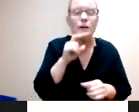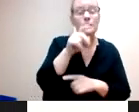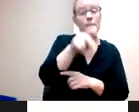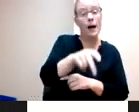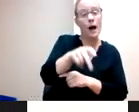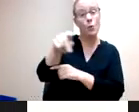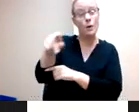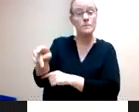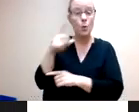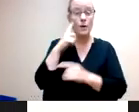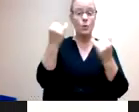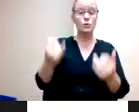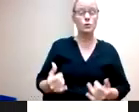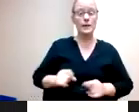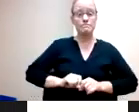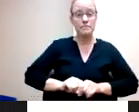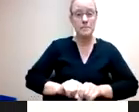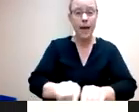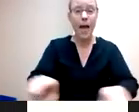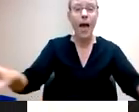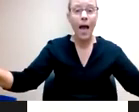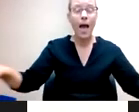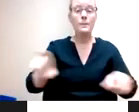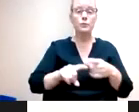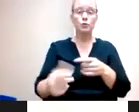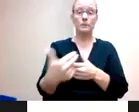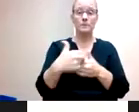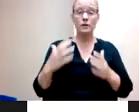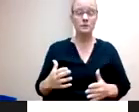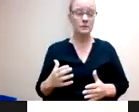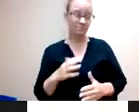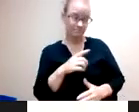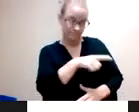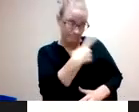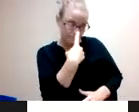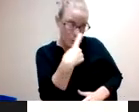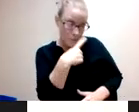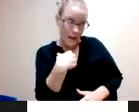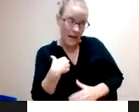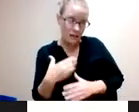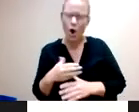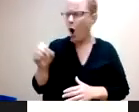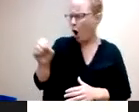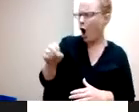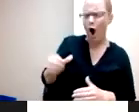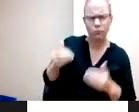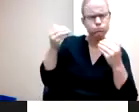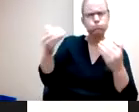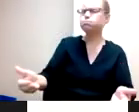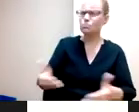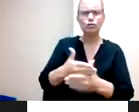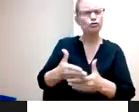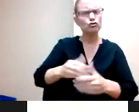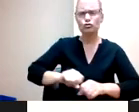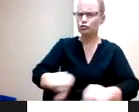presentation available. With your permission, I can get that sent out to everyone after today's session, if that's okay. That's absolutely fine.